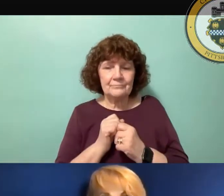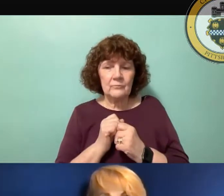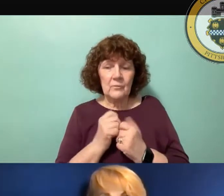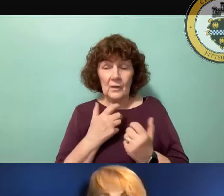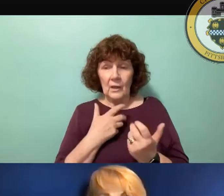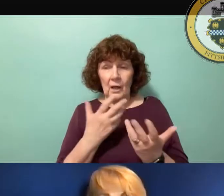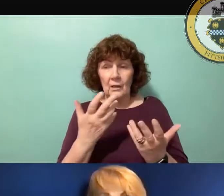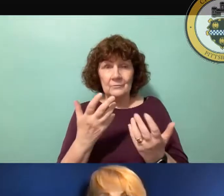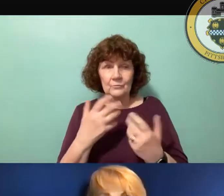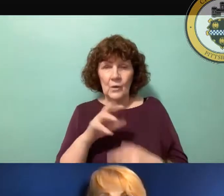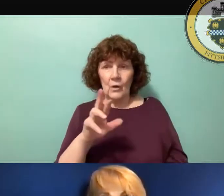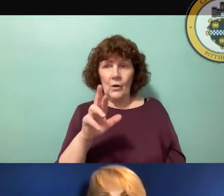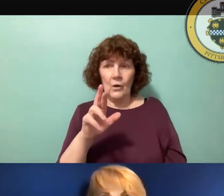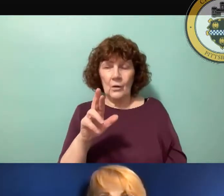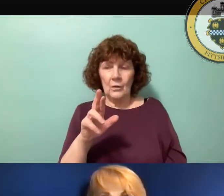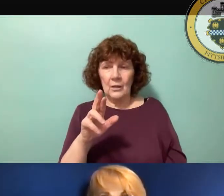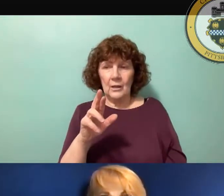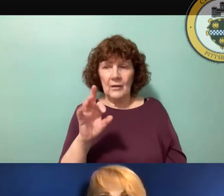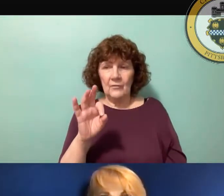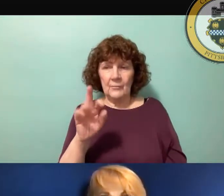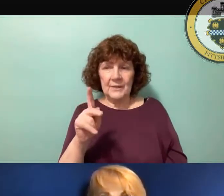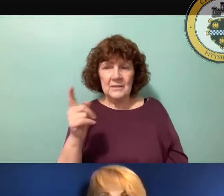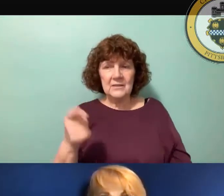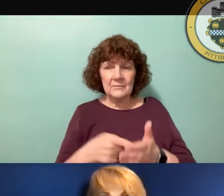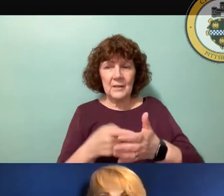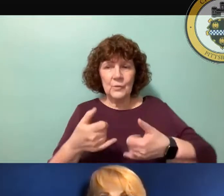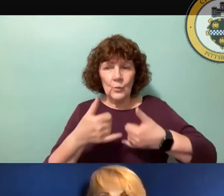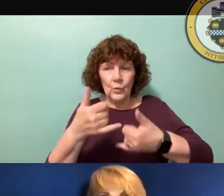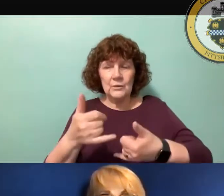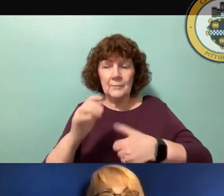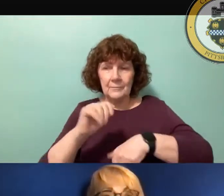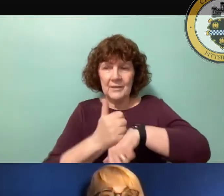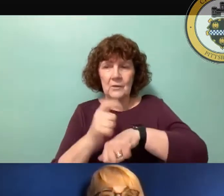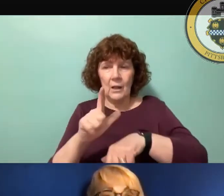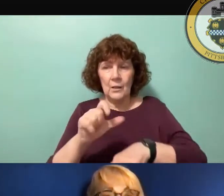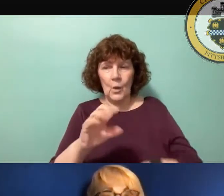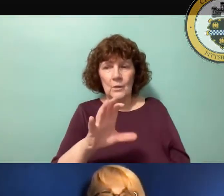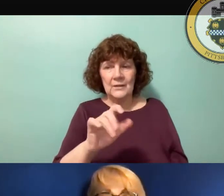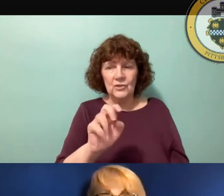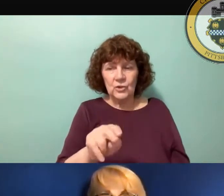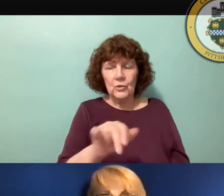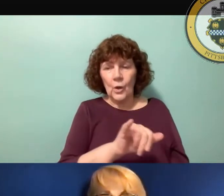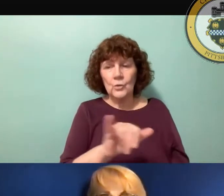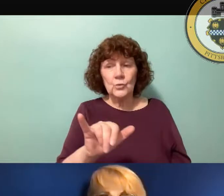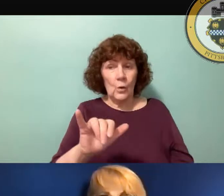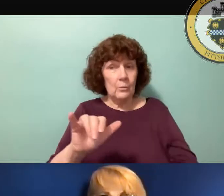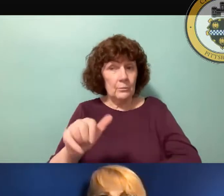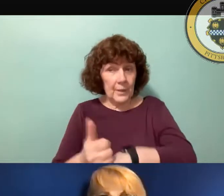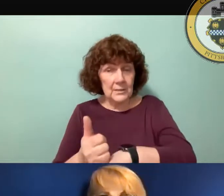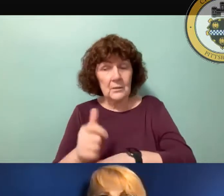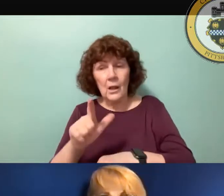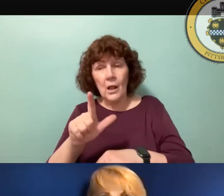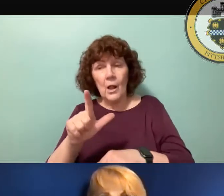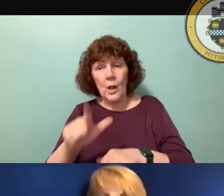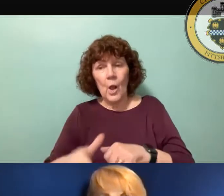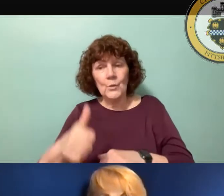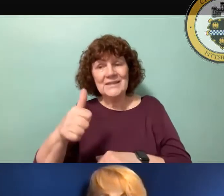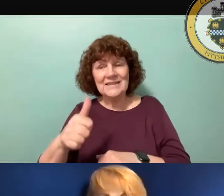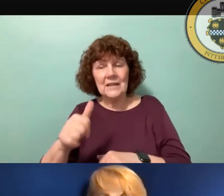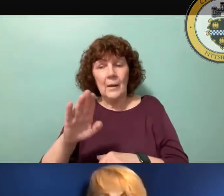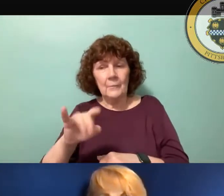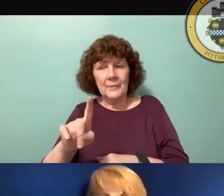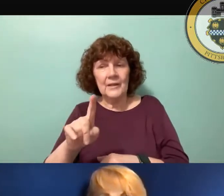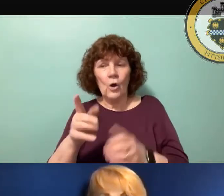IFBs are sometimes awarded by certain locations. They are also awarded lowest overall, lowest by